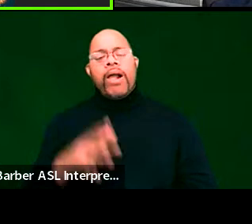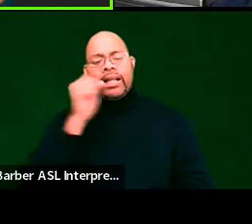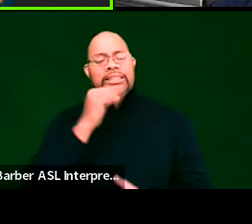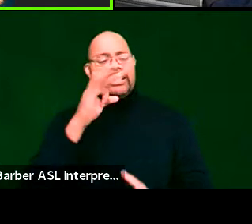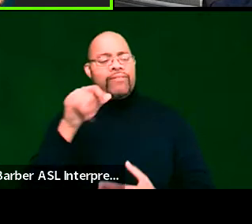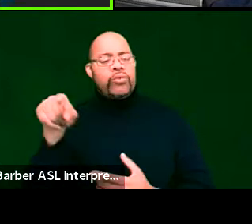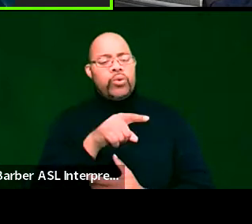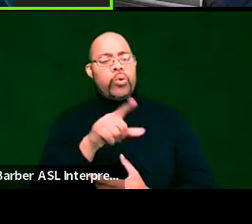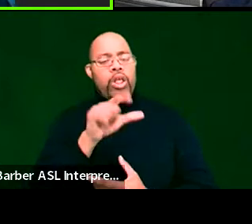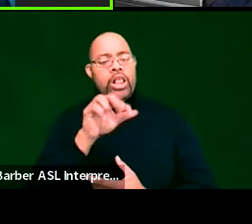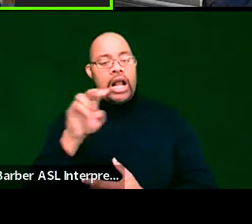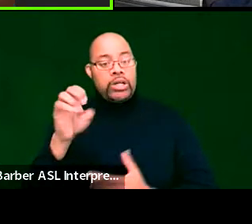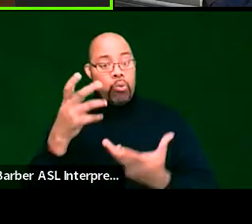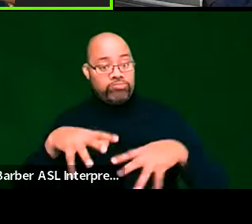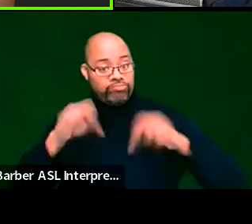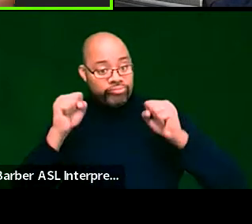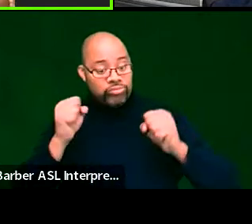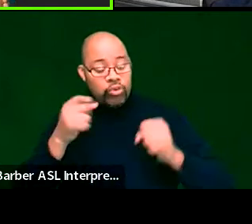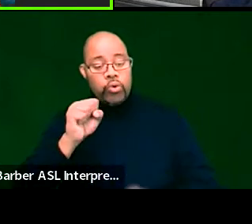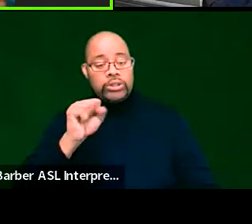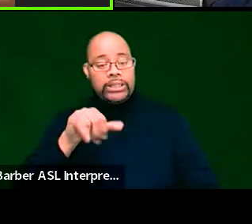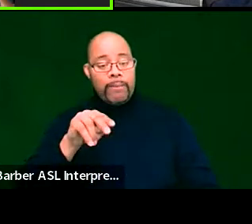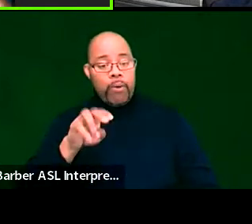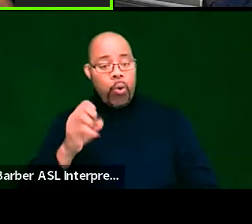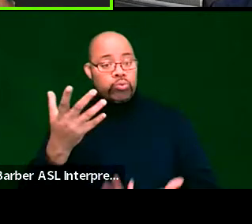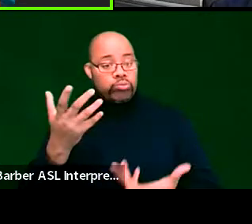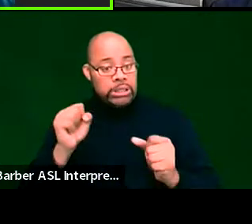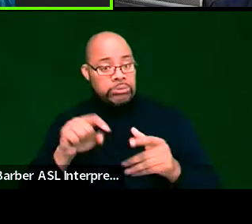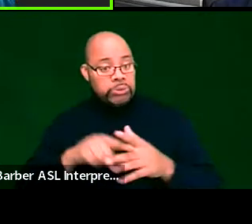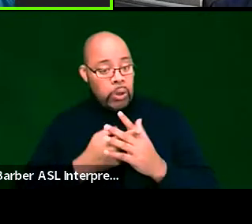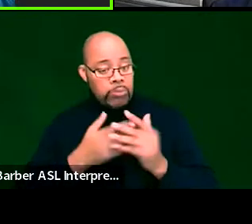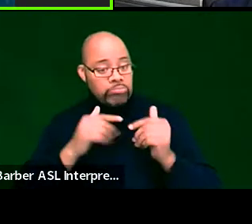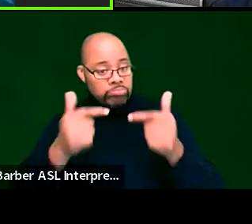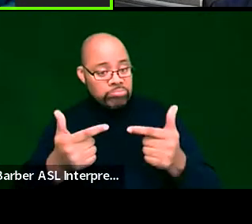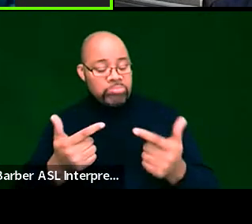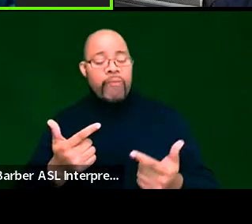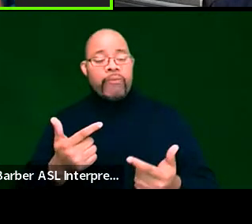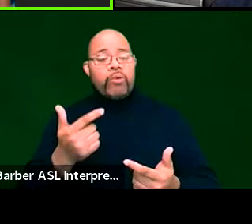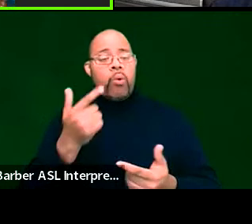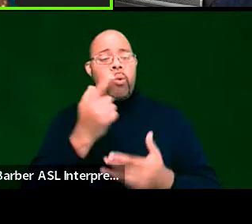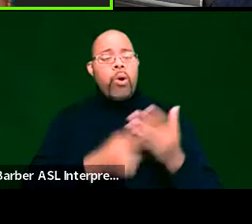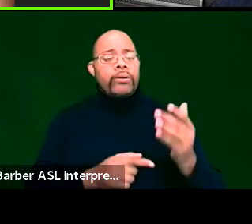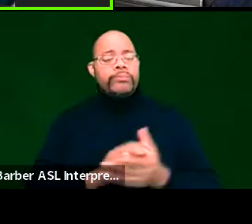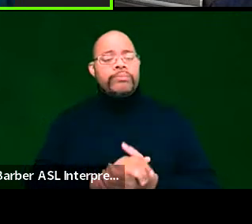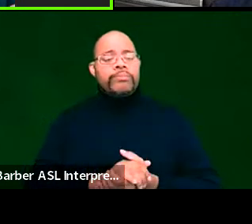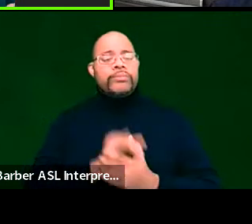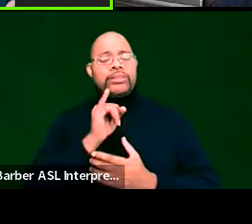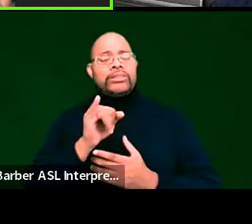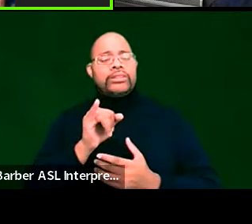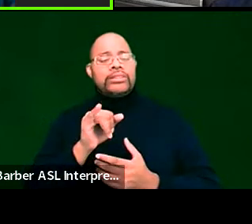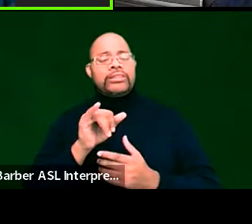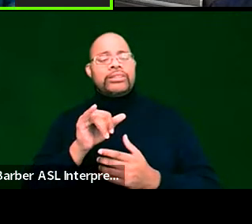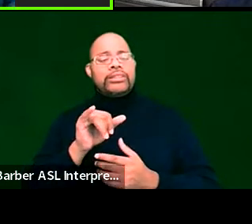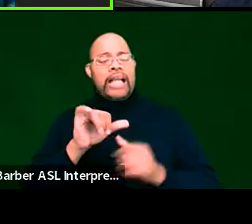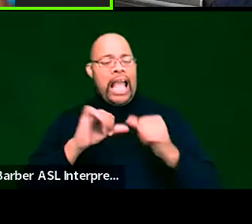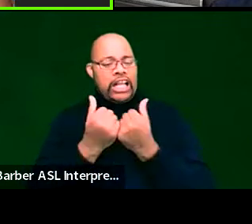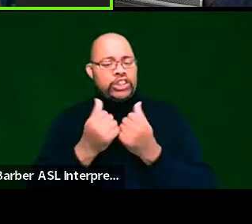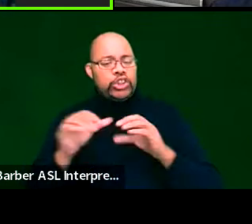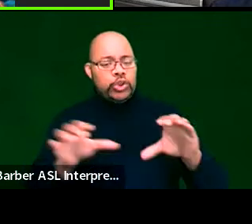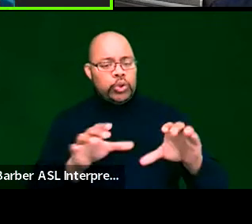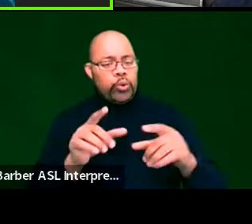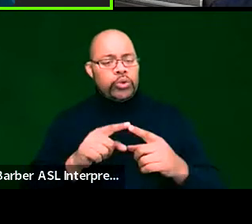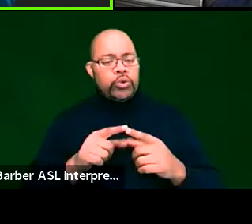you, Lonnie, want to take it on, or Symone, you want to start, we can start with you. What is the agency doing